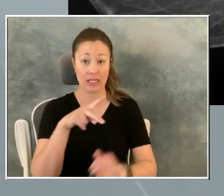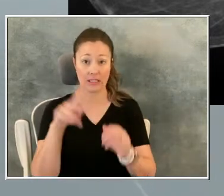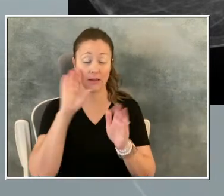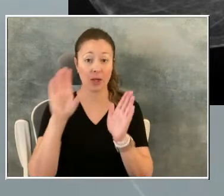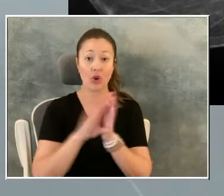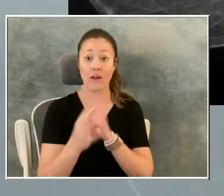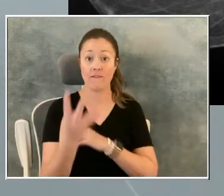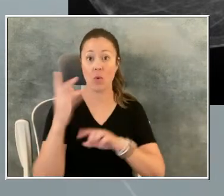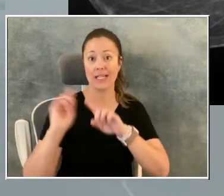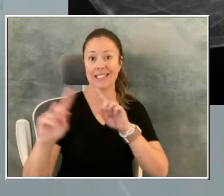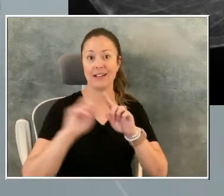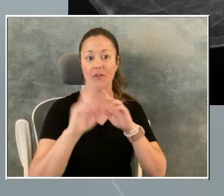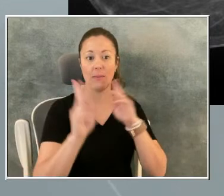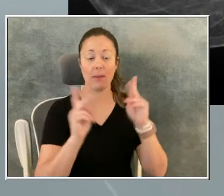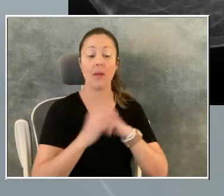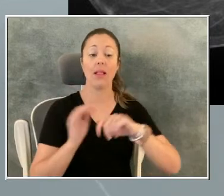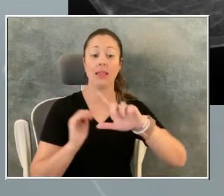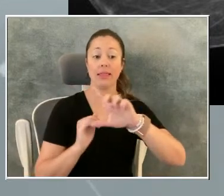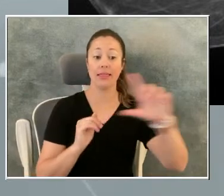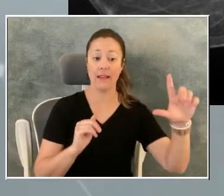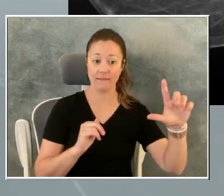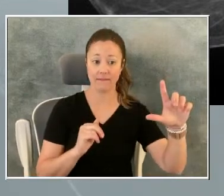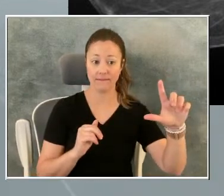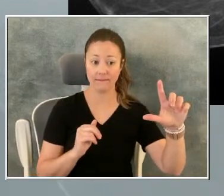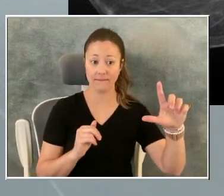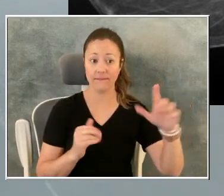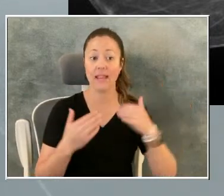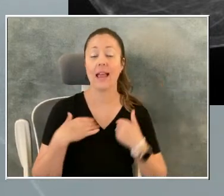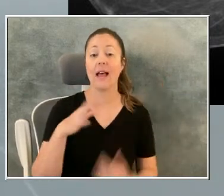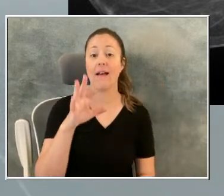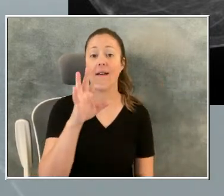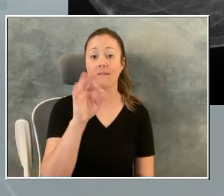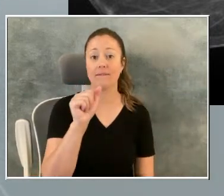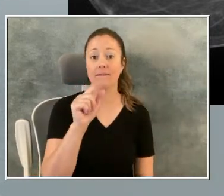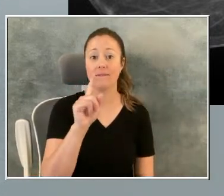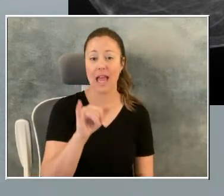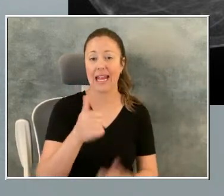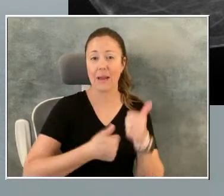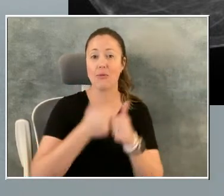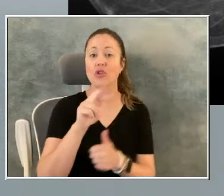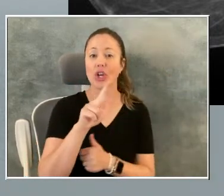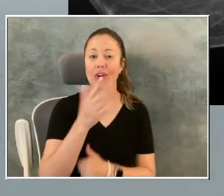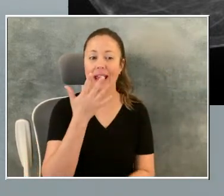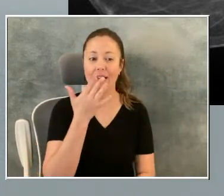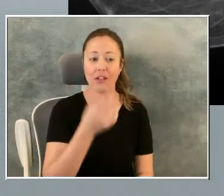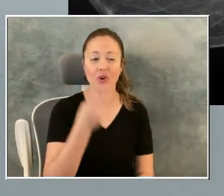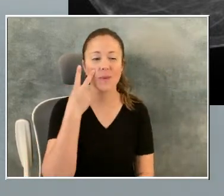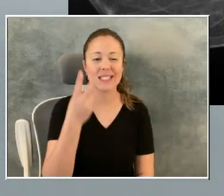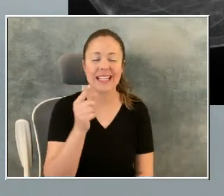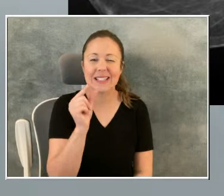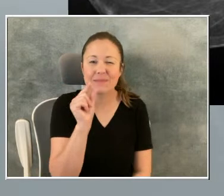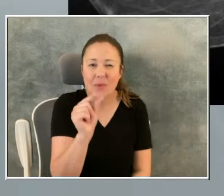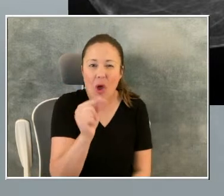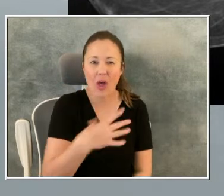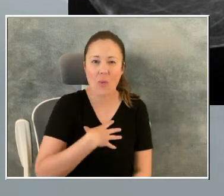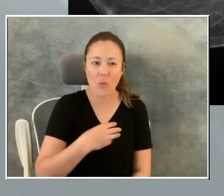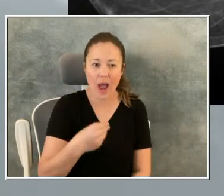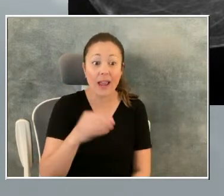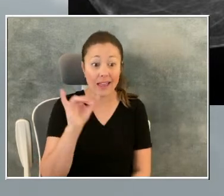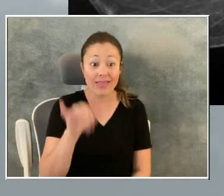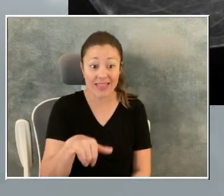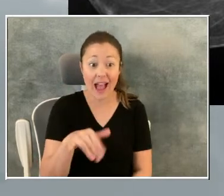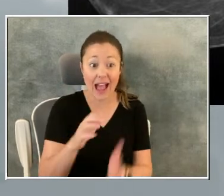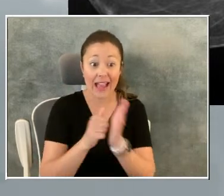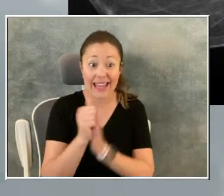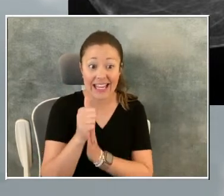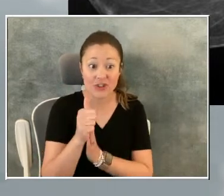on the left-hand side has fatty breast tissue. It's mostly gray. And you can see a tiny little mass in her breast. That's a cancer, and it's pretty easy